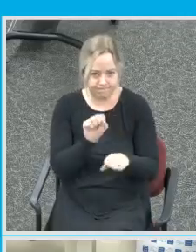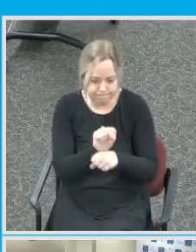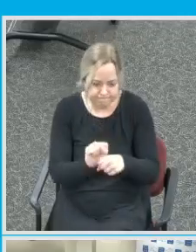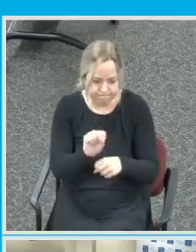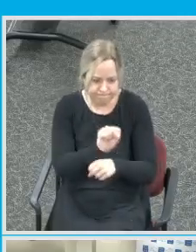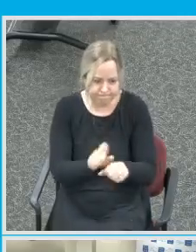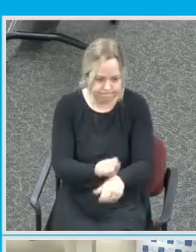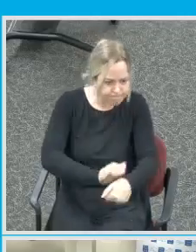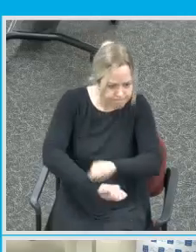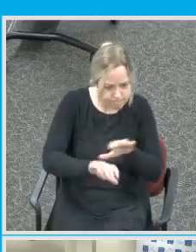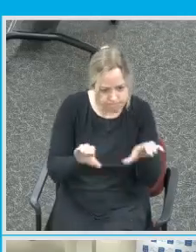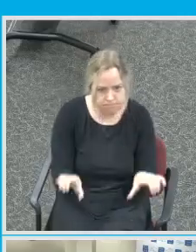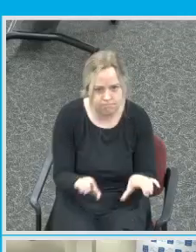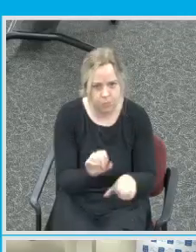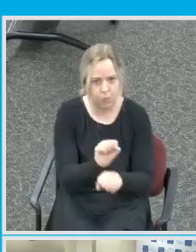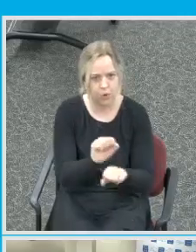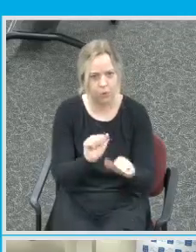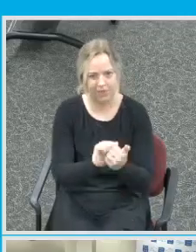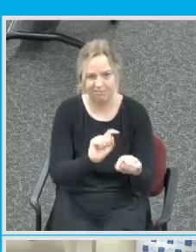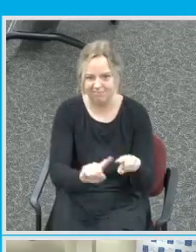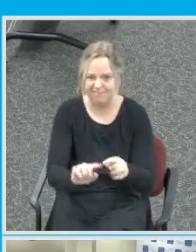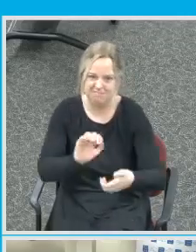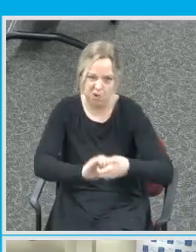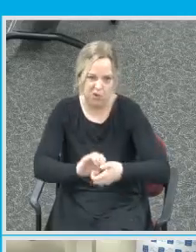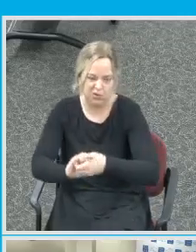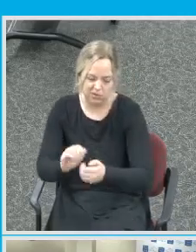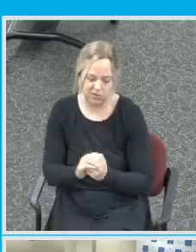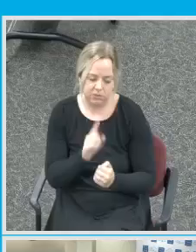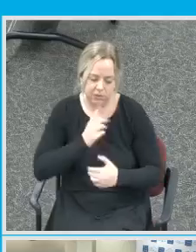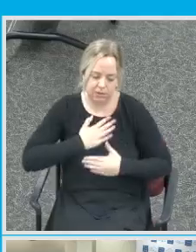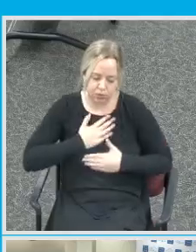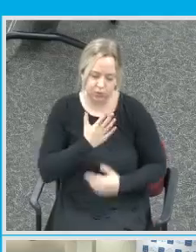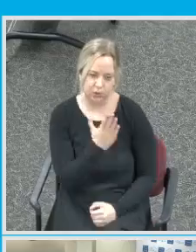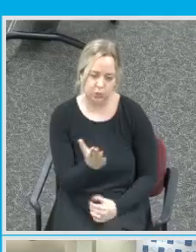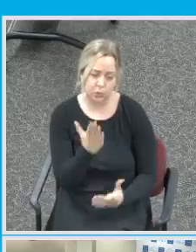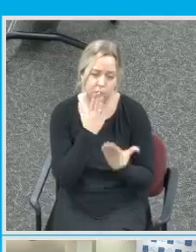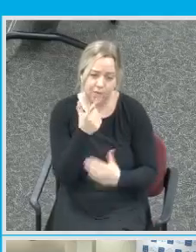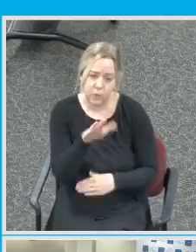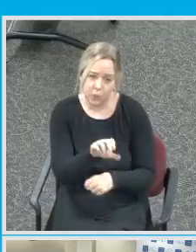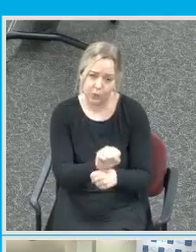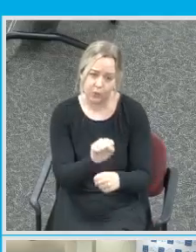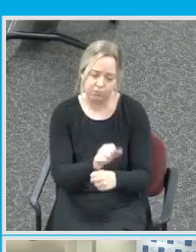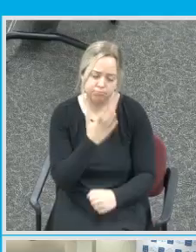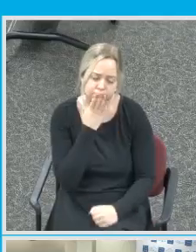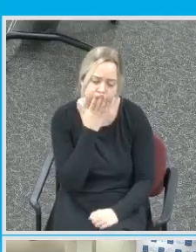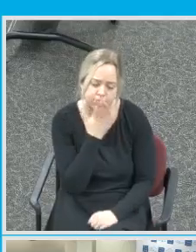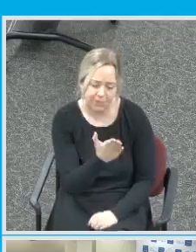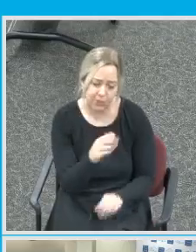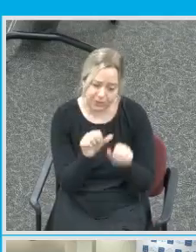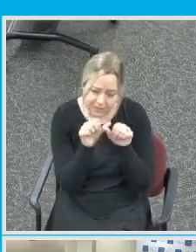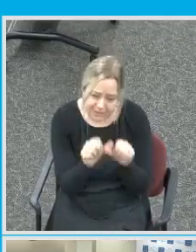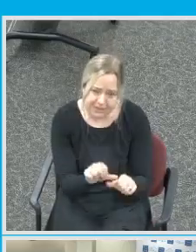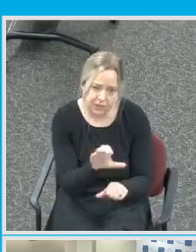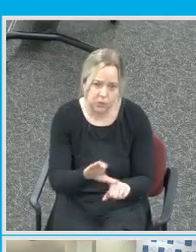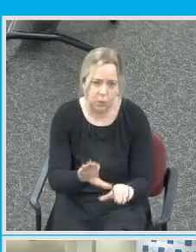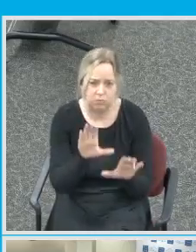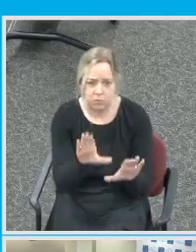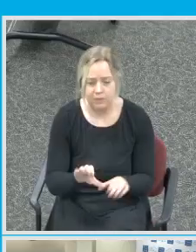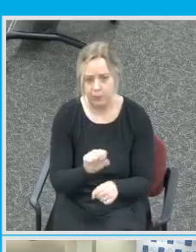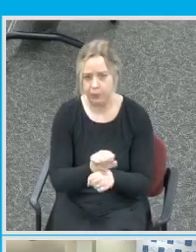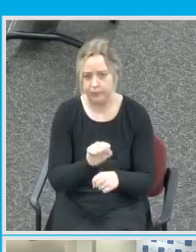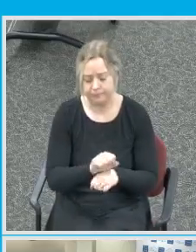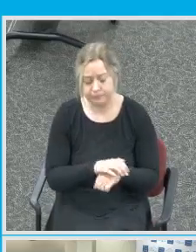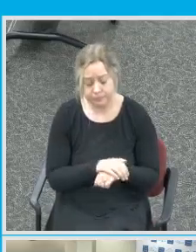together with all of the partners. So I appreciate you. Thank you for the work that you do, up the good work. And the